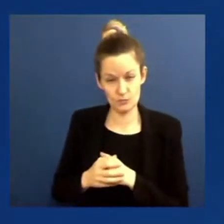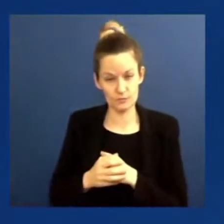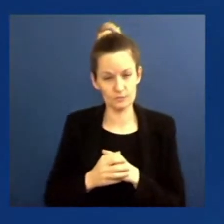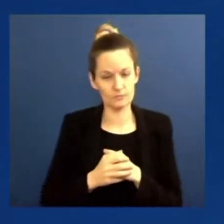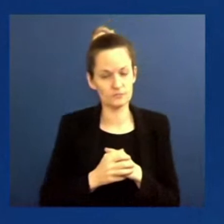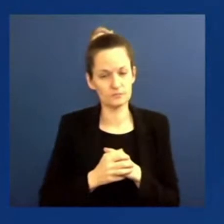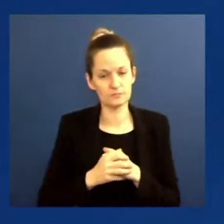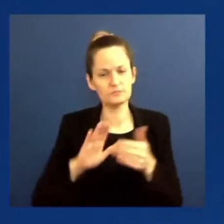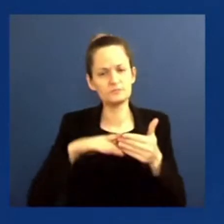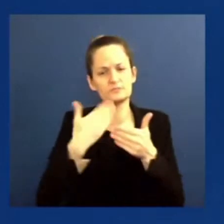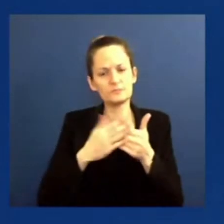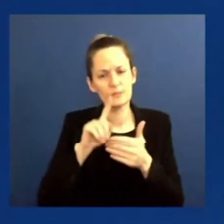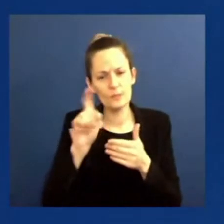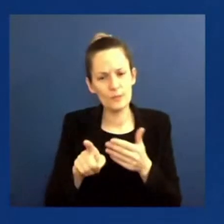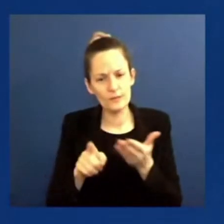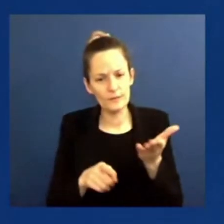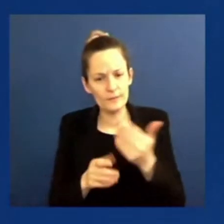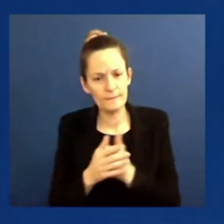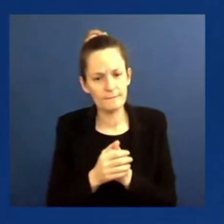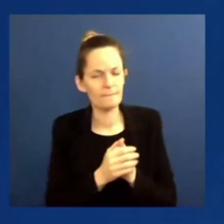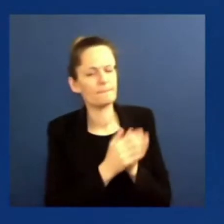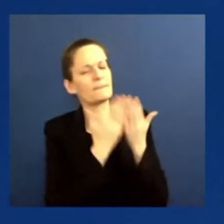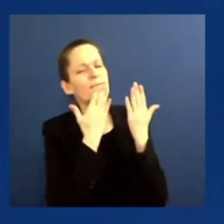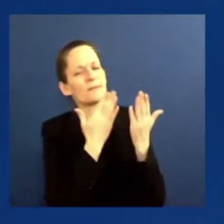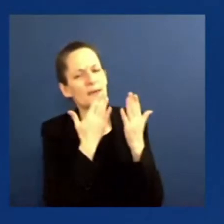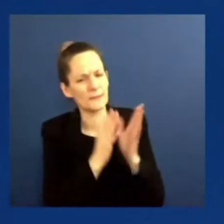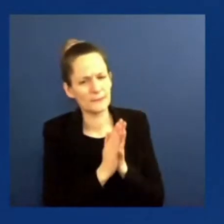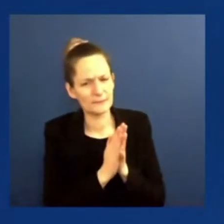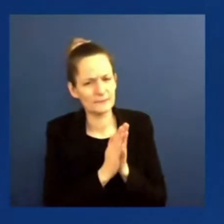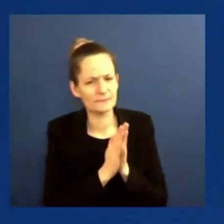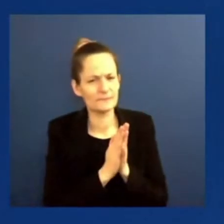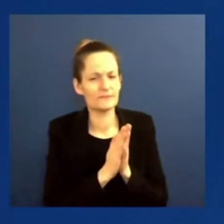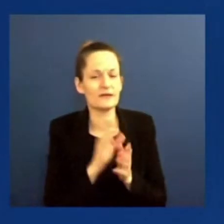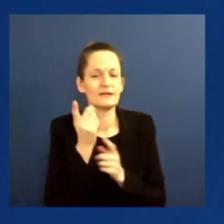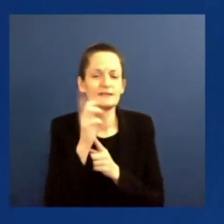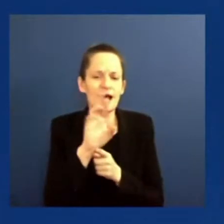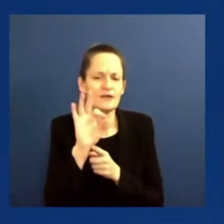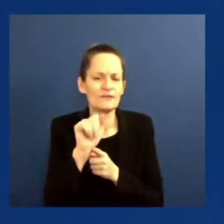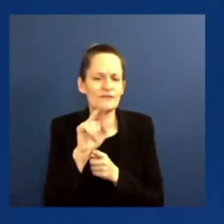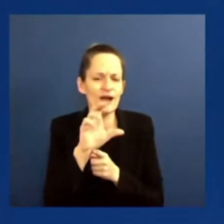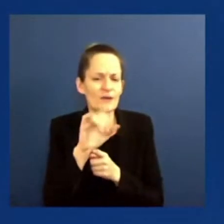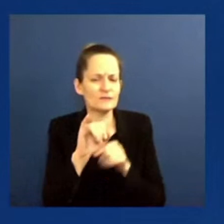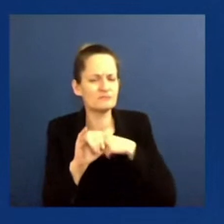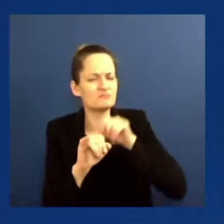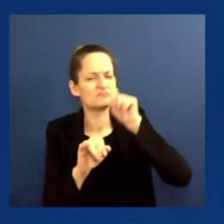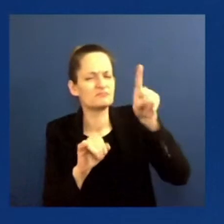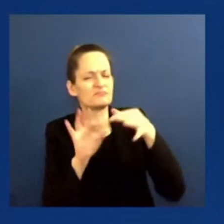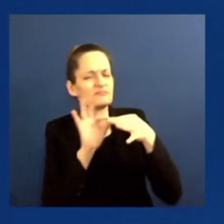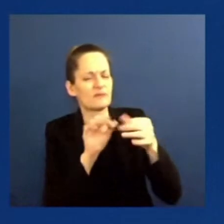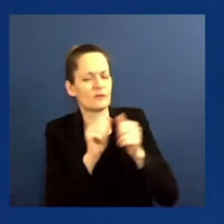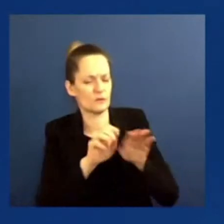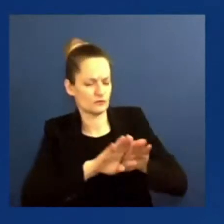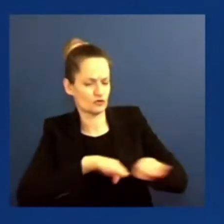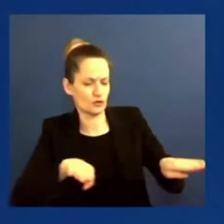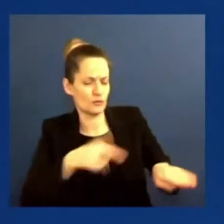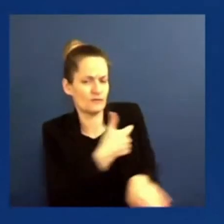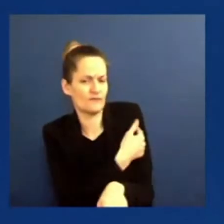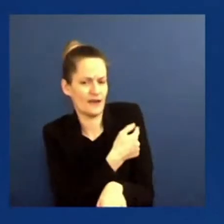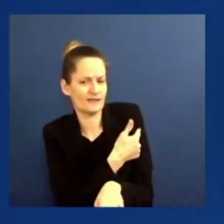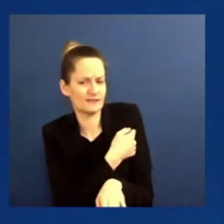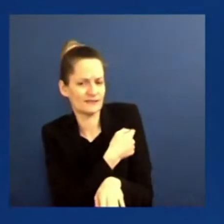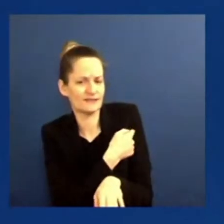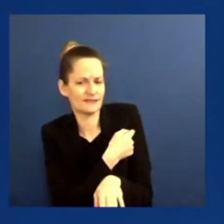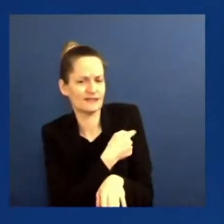Well, thanks. A question for Dr. Fauci about vaccines for kids under 5. We've been hearing a lot about the Pfizer vaccine